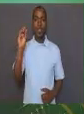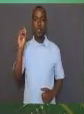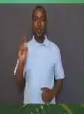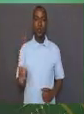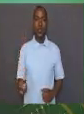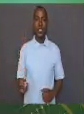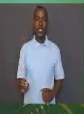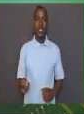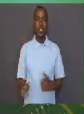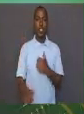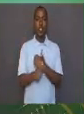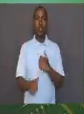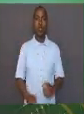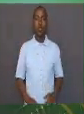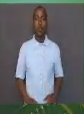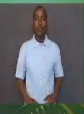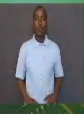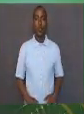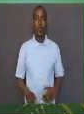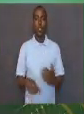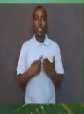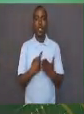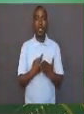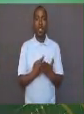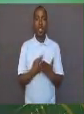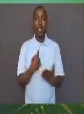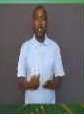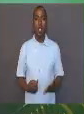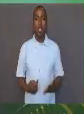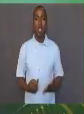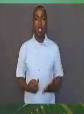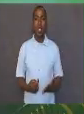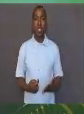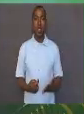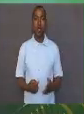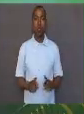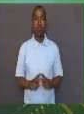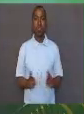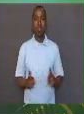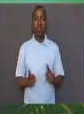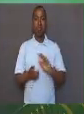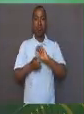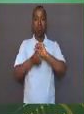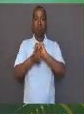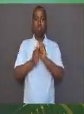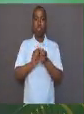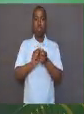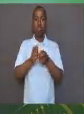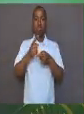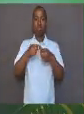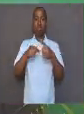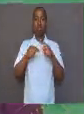were infected. This is quite a drastic change, is it not?